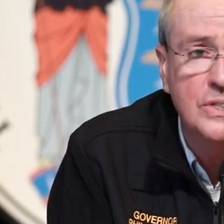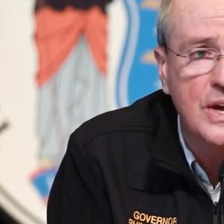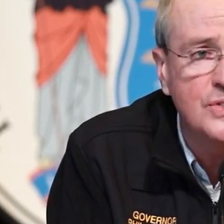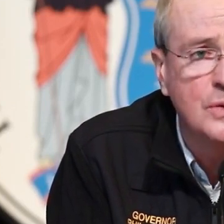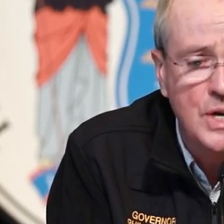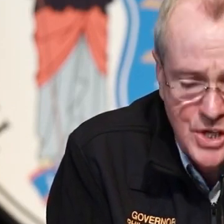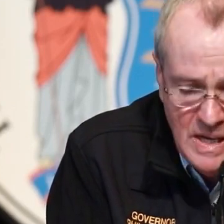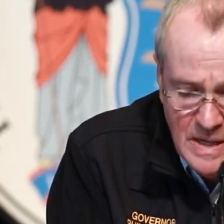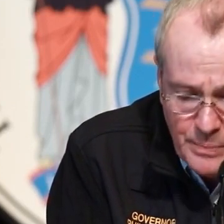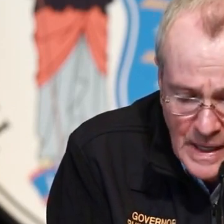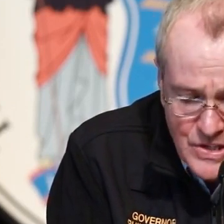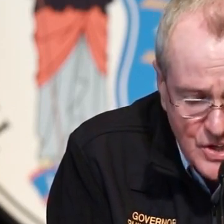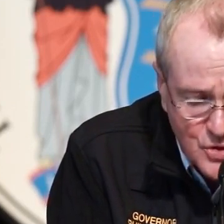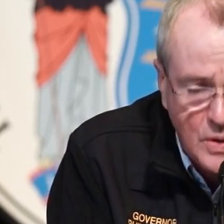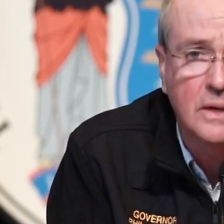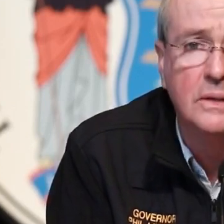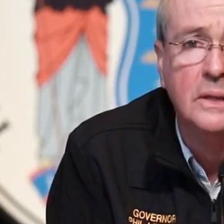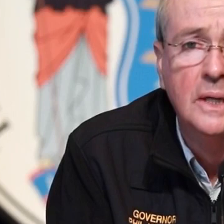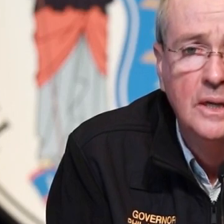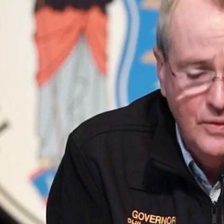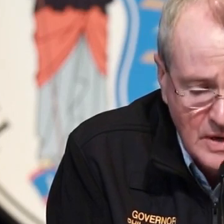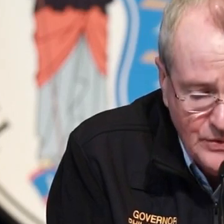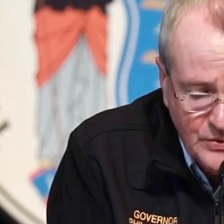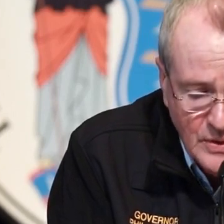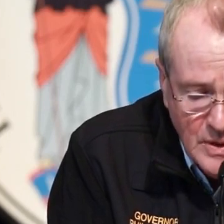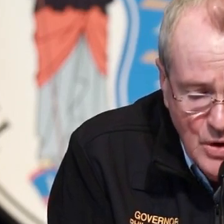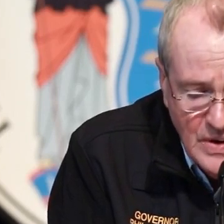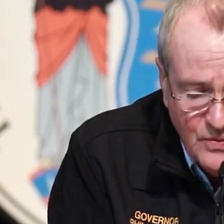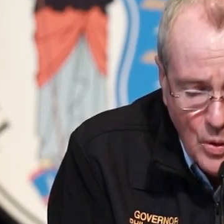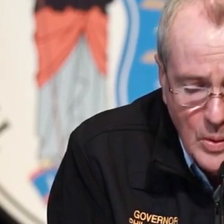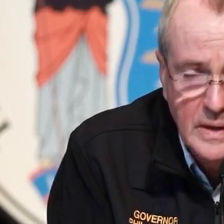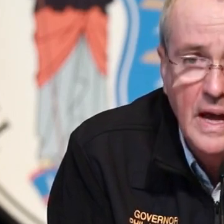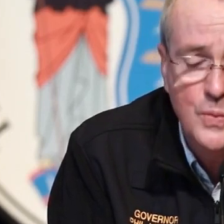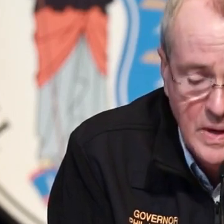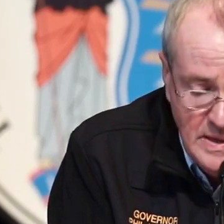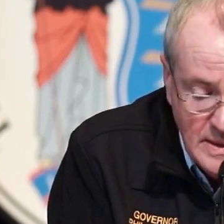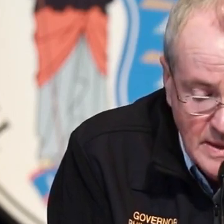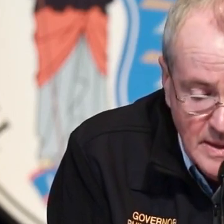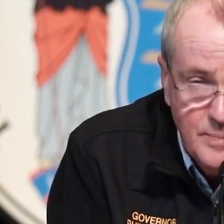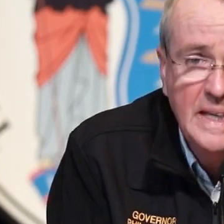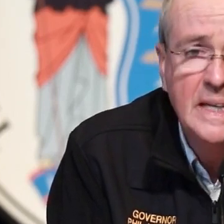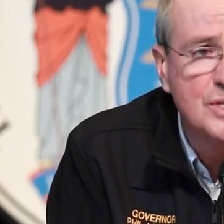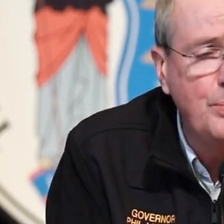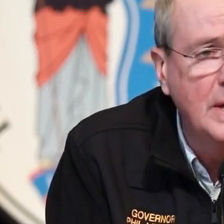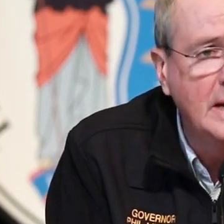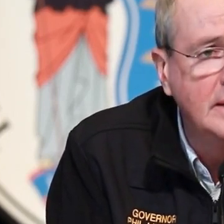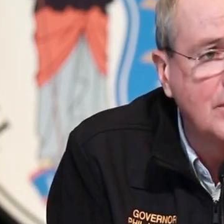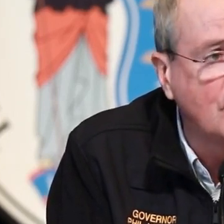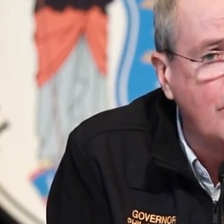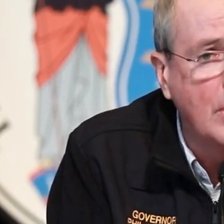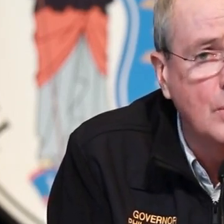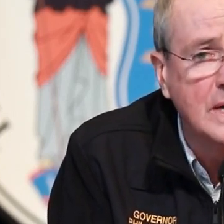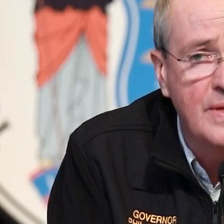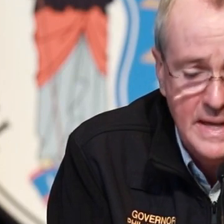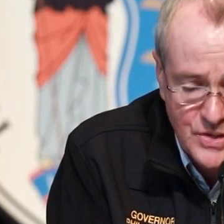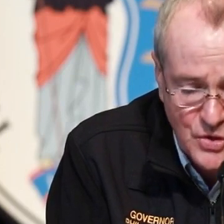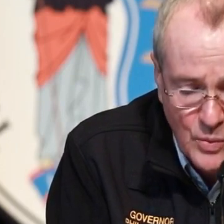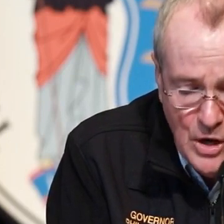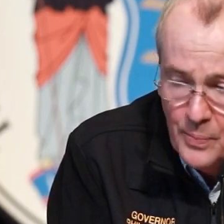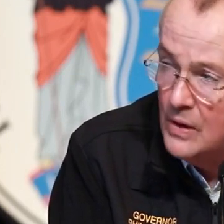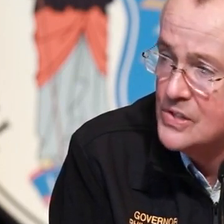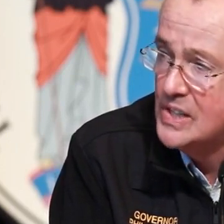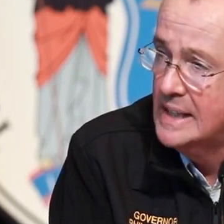strong testing regime in place is critical for us moving forward as we begin to plan at some point, whenever that